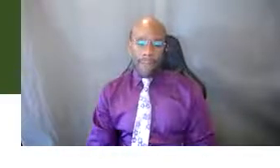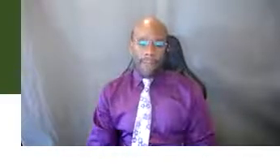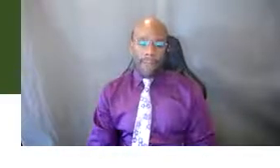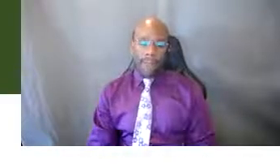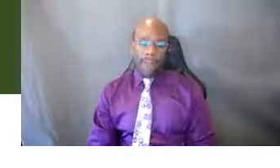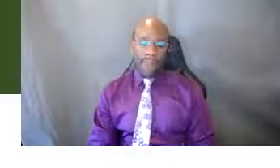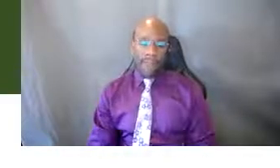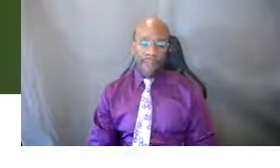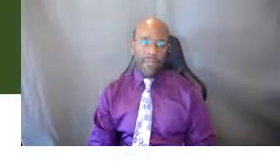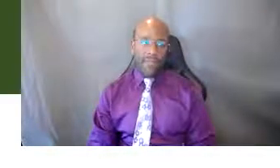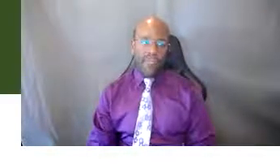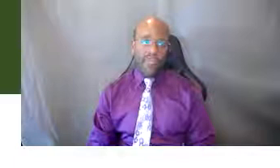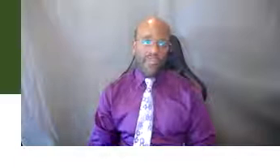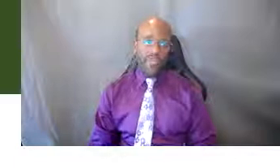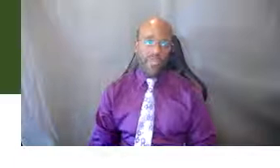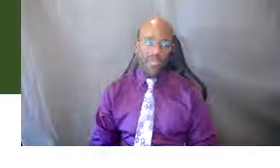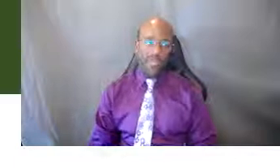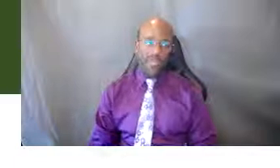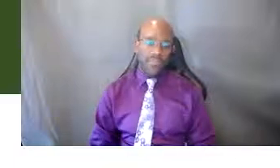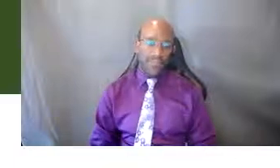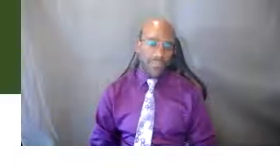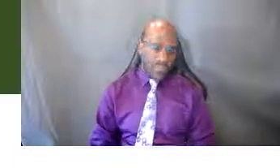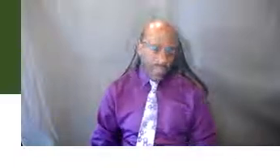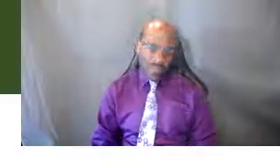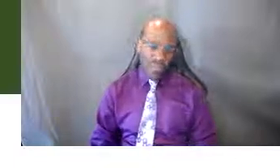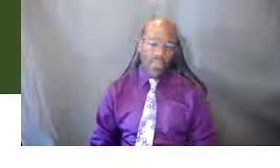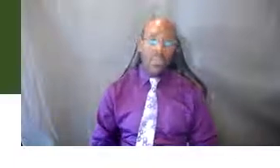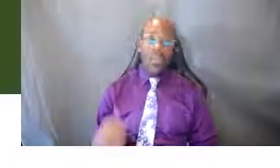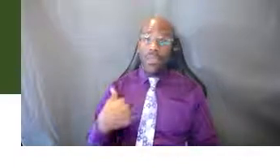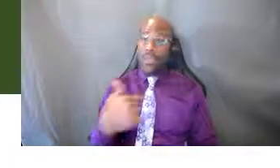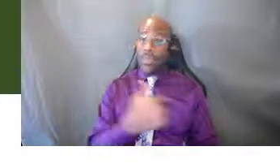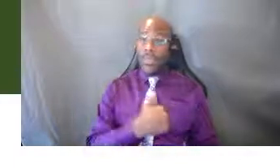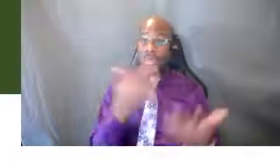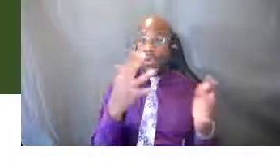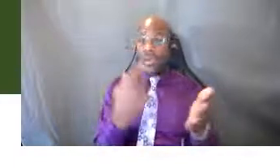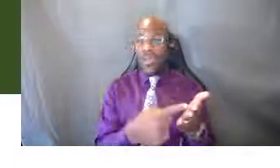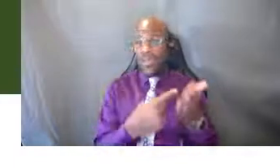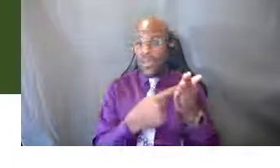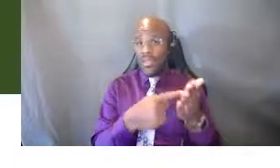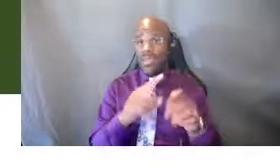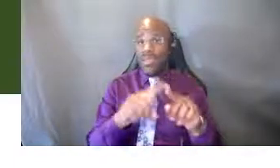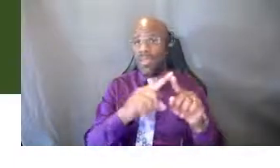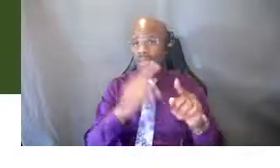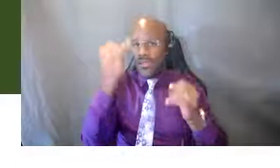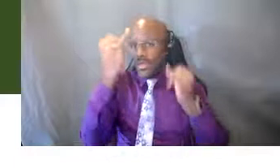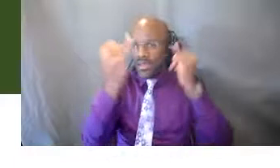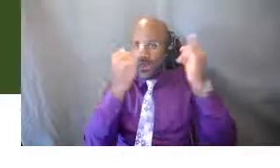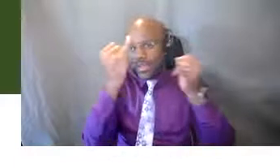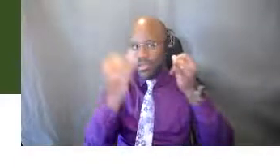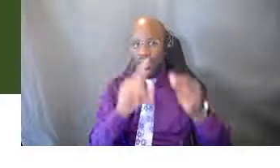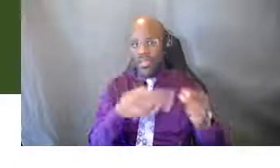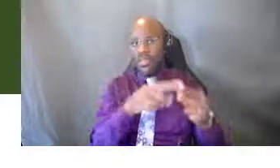Okay, so we discussed some ideas for reforming the system. Now I'd like to talk about some progress that has been